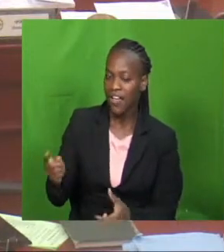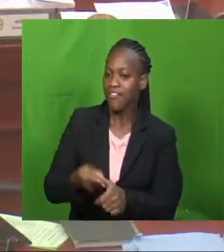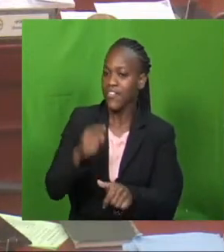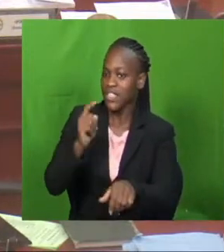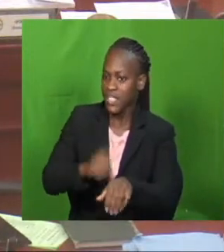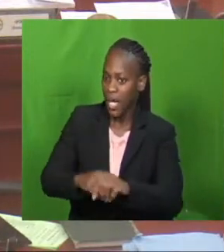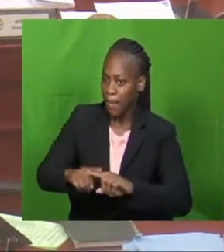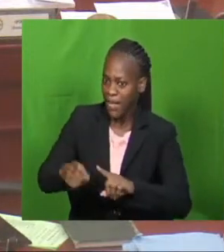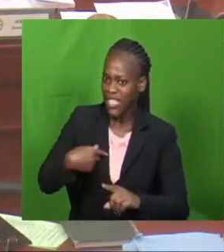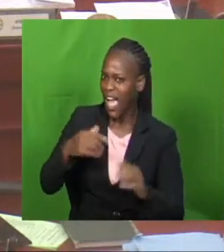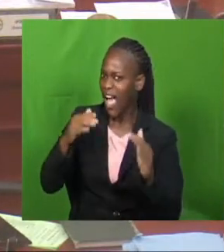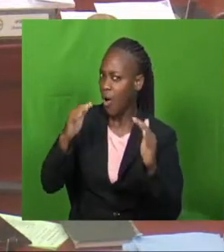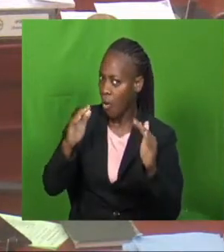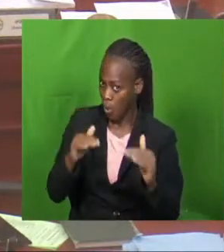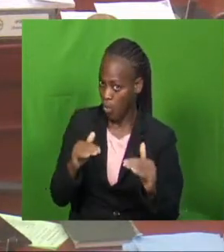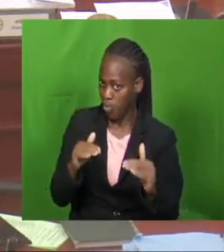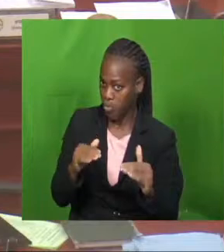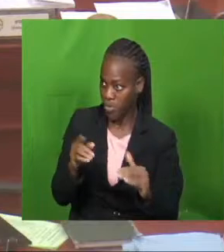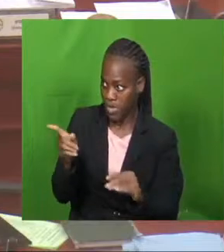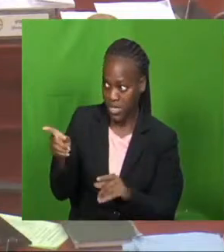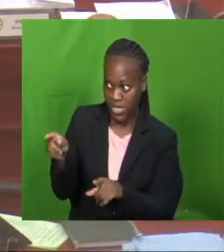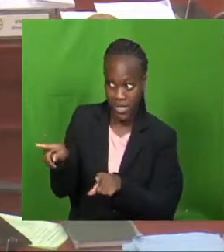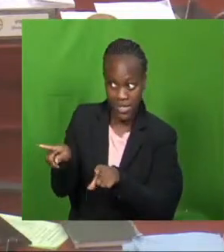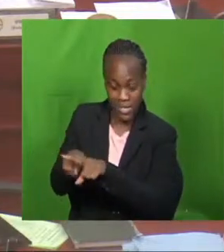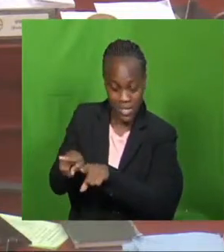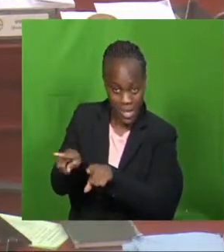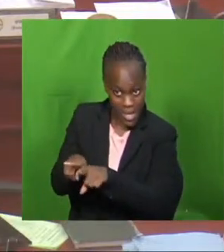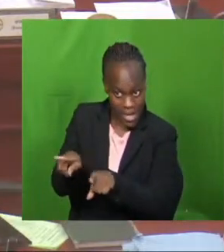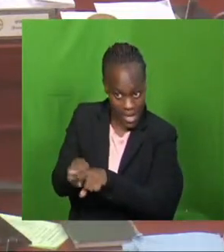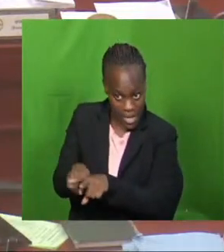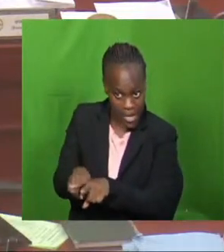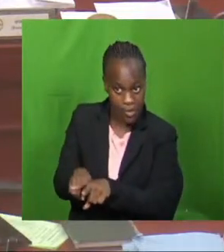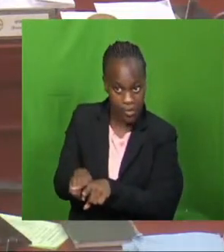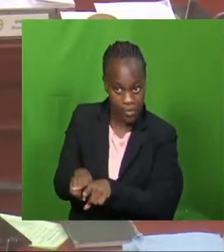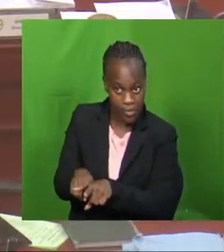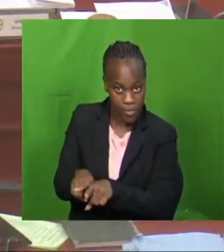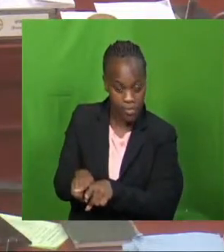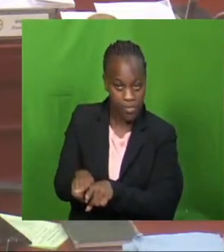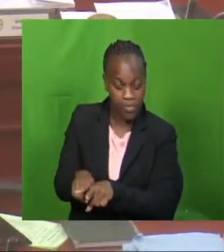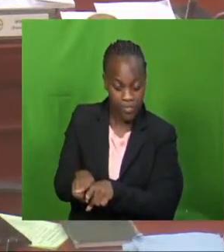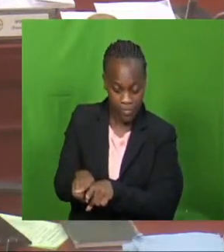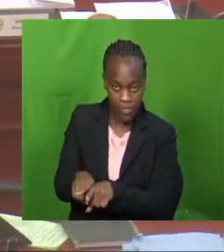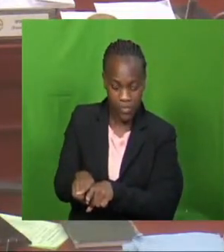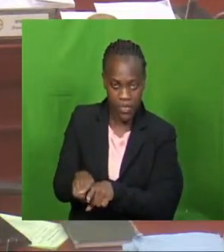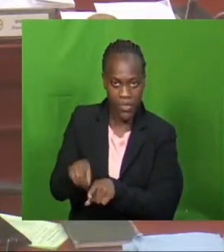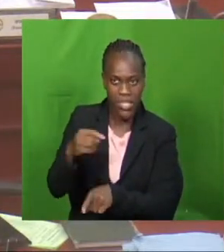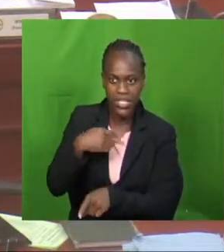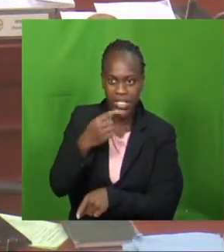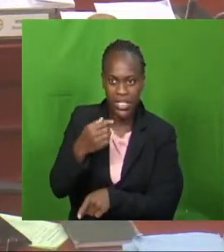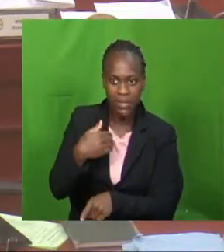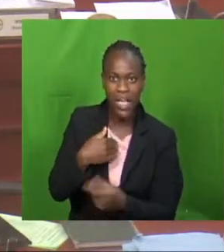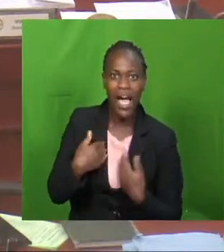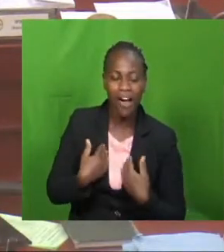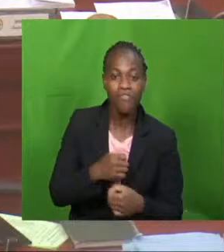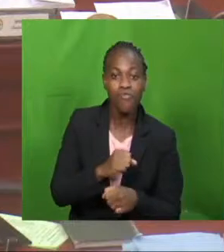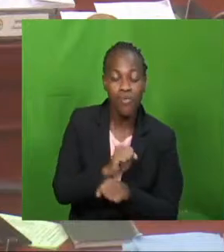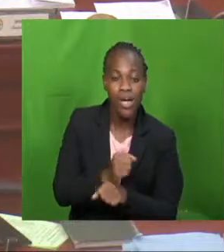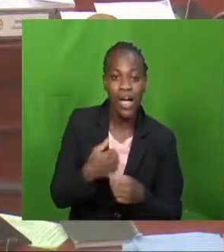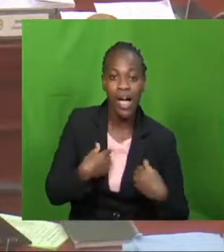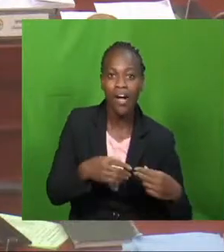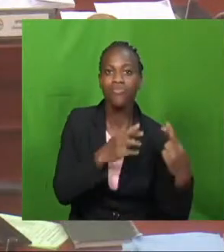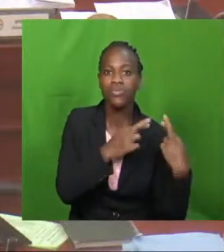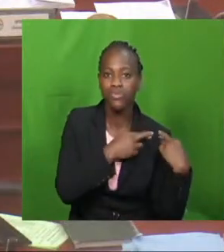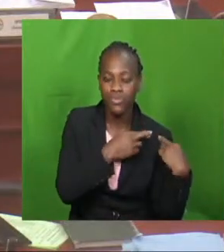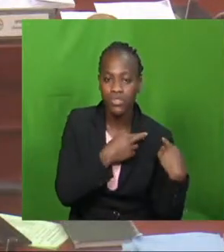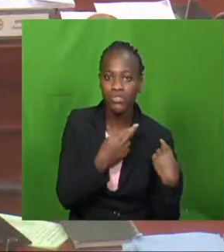I hope he will be courteous enough to me to know that I have a responsibility to